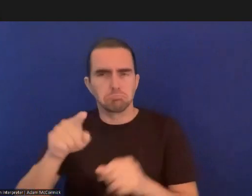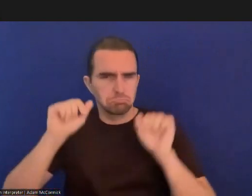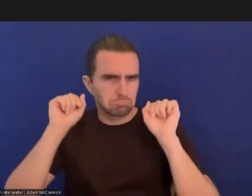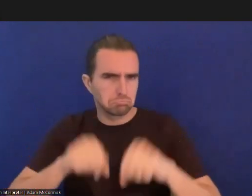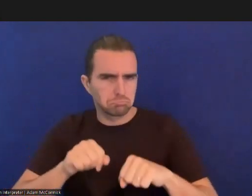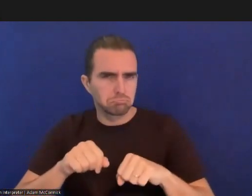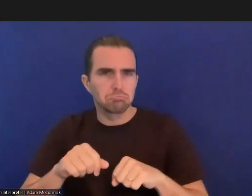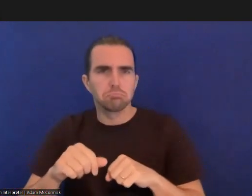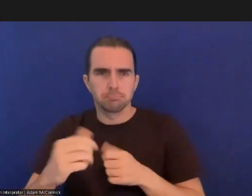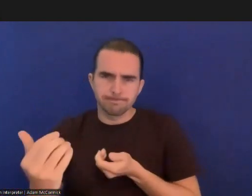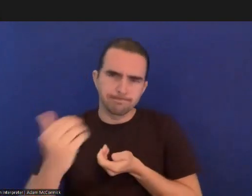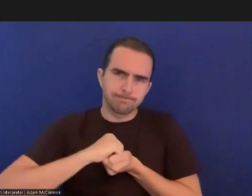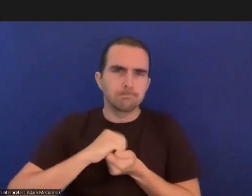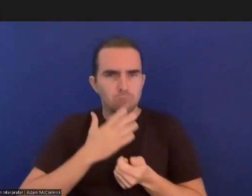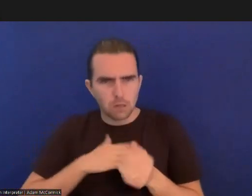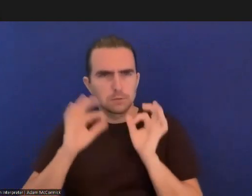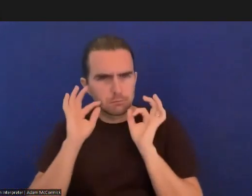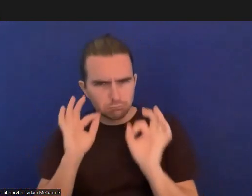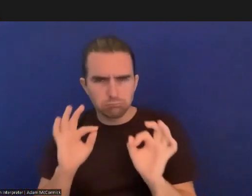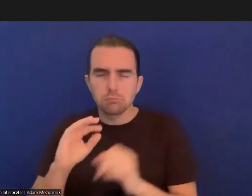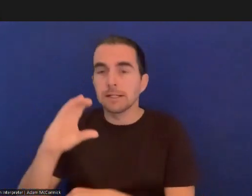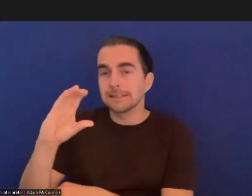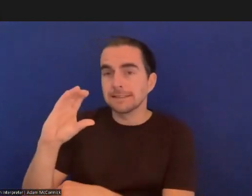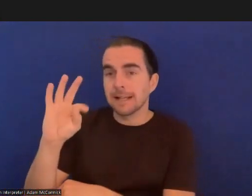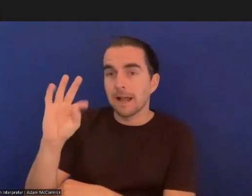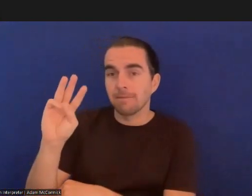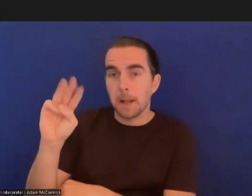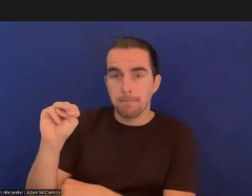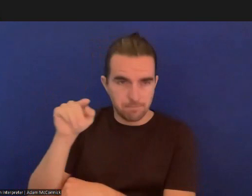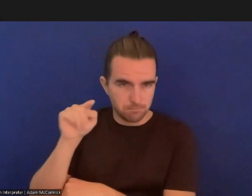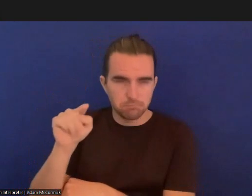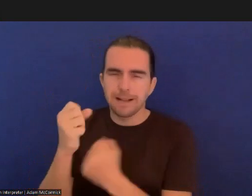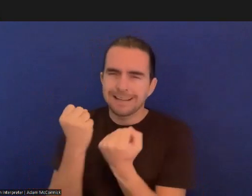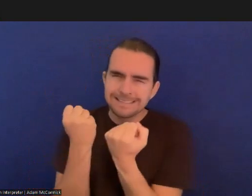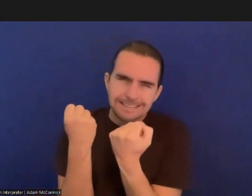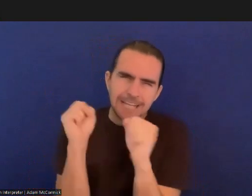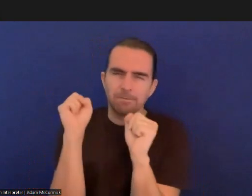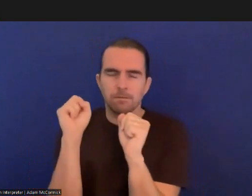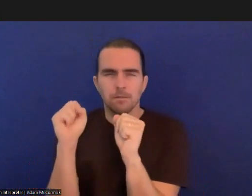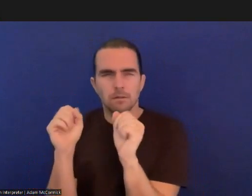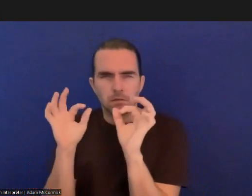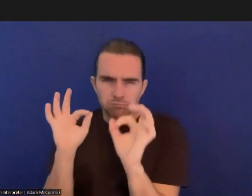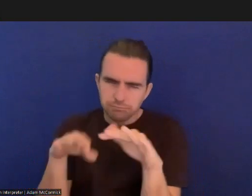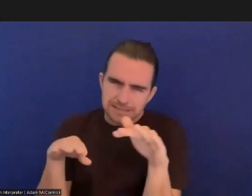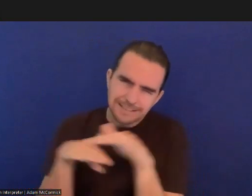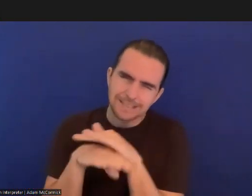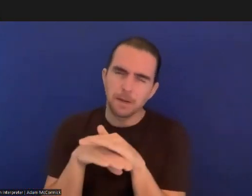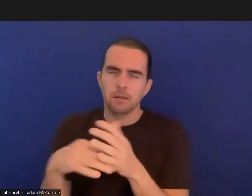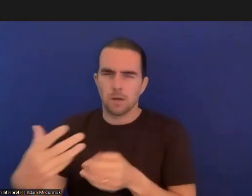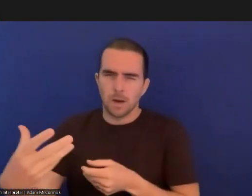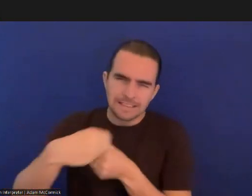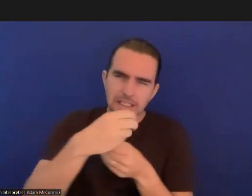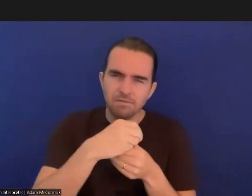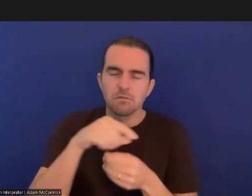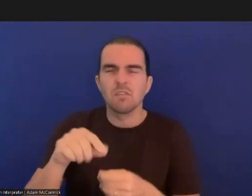the speakers will share about how to design effective community feedback mechanisms and